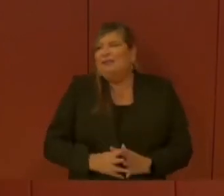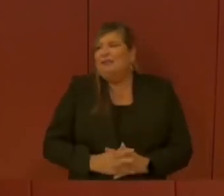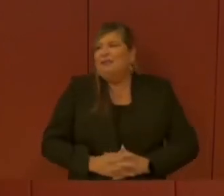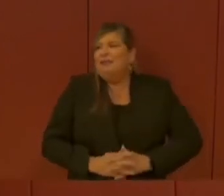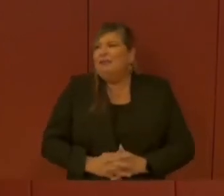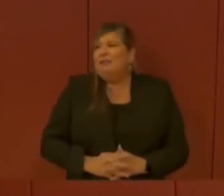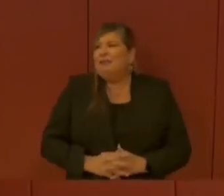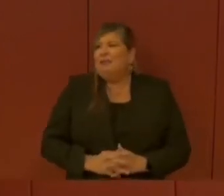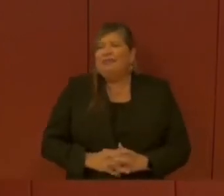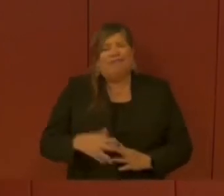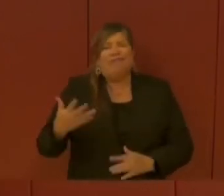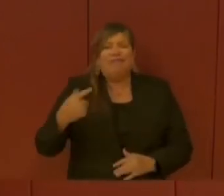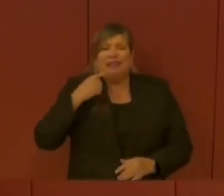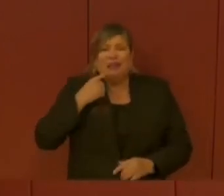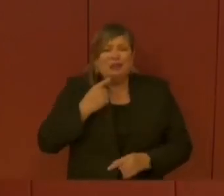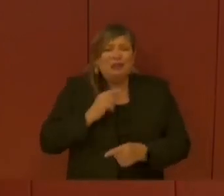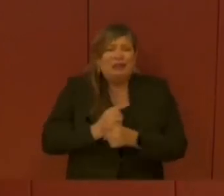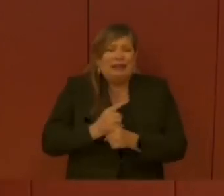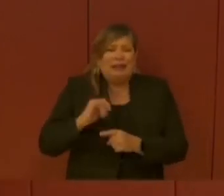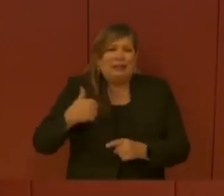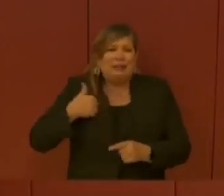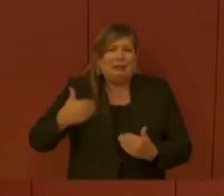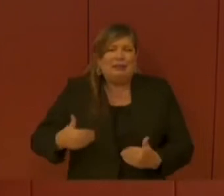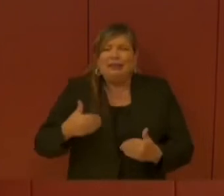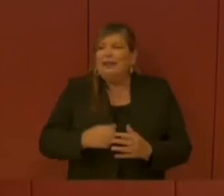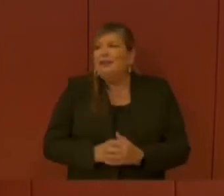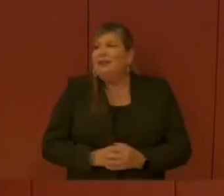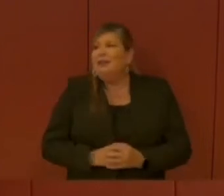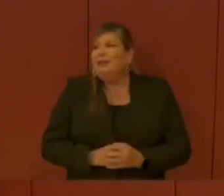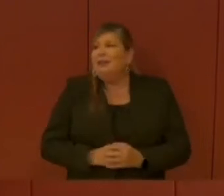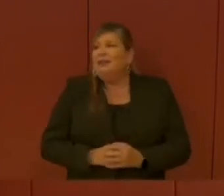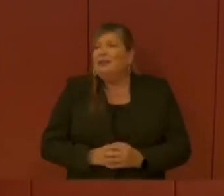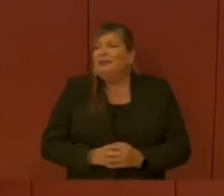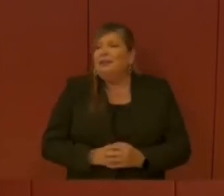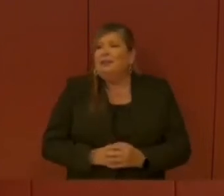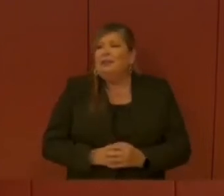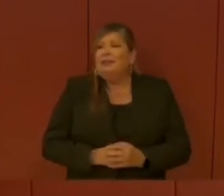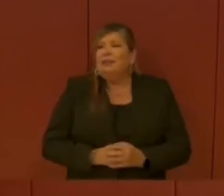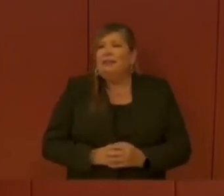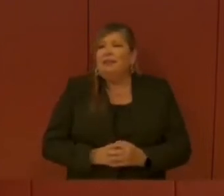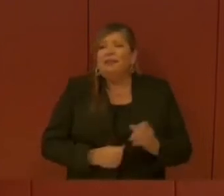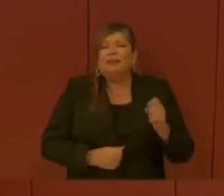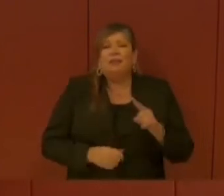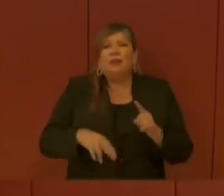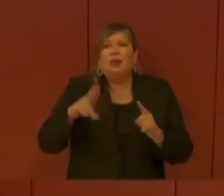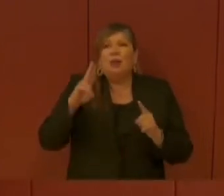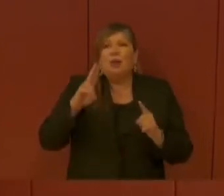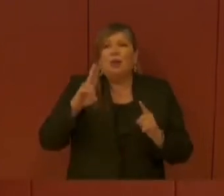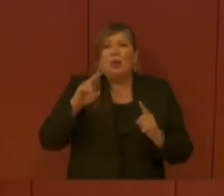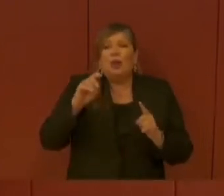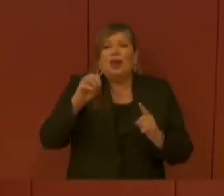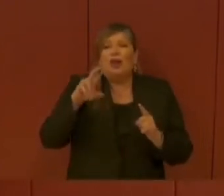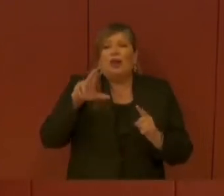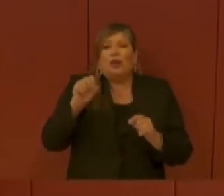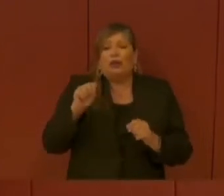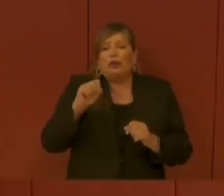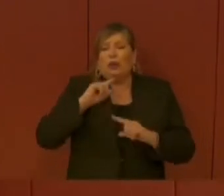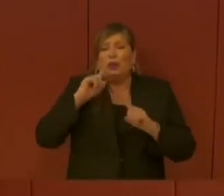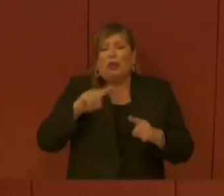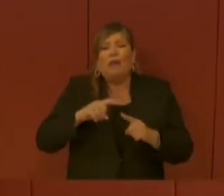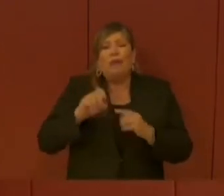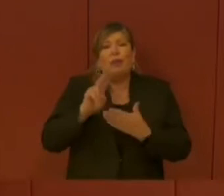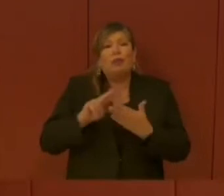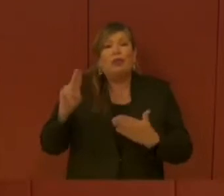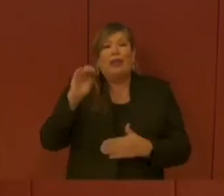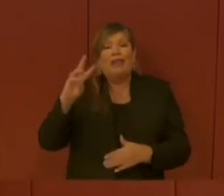And I'm trouble, Governor. Are you? Okay. You know, there's a Reuters report out today quoting Chris Murray at the University of Washington saying